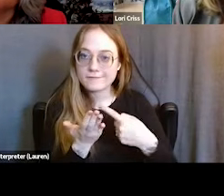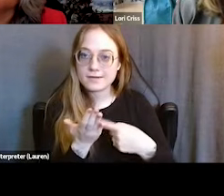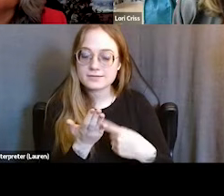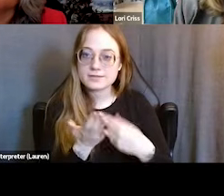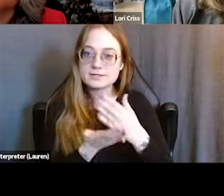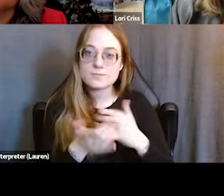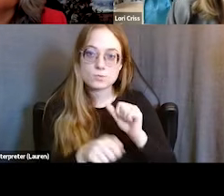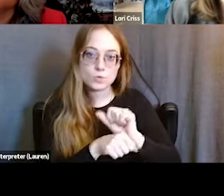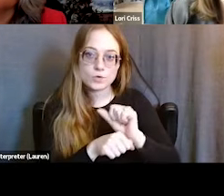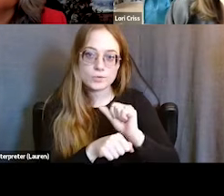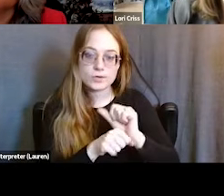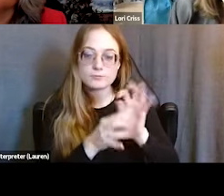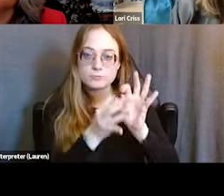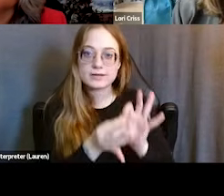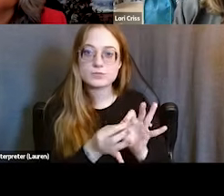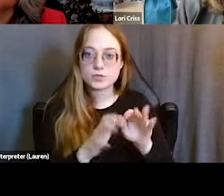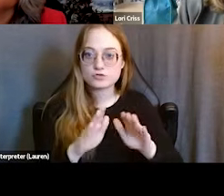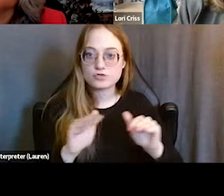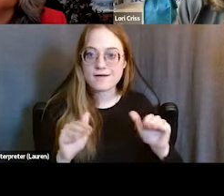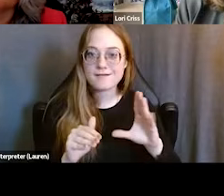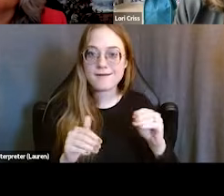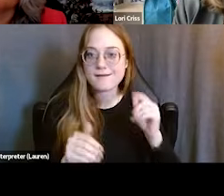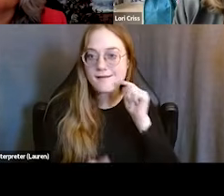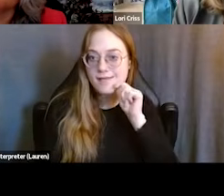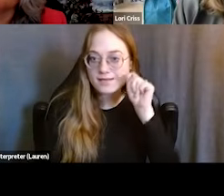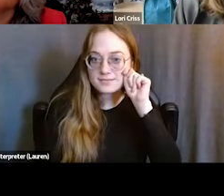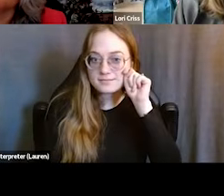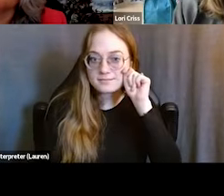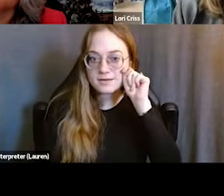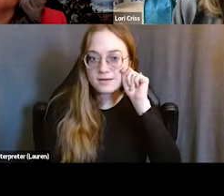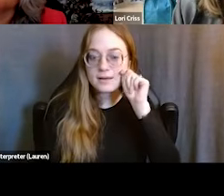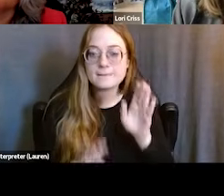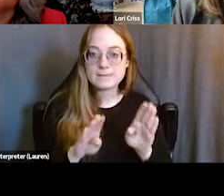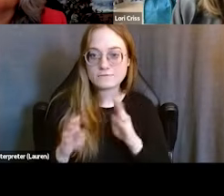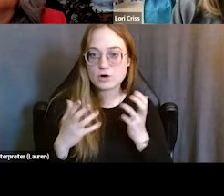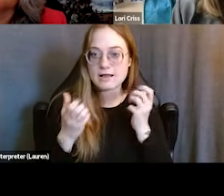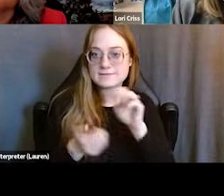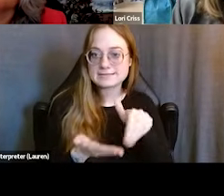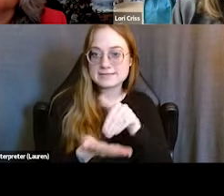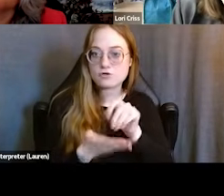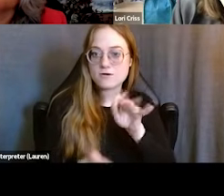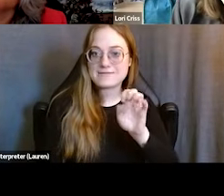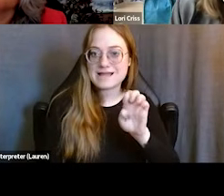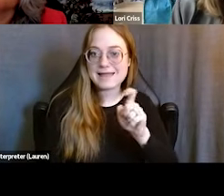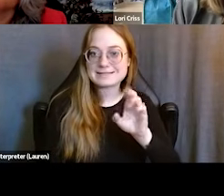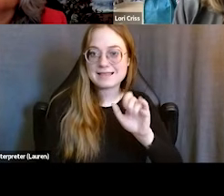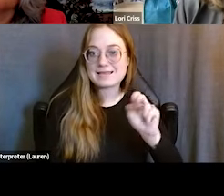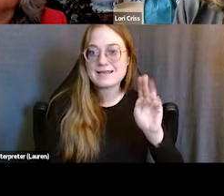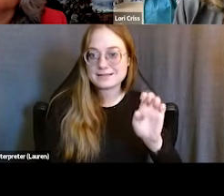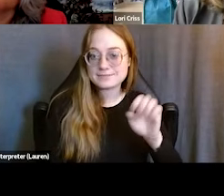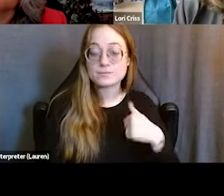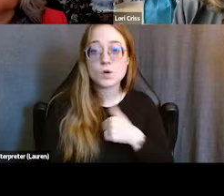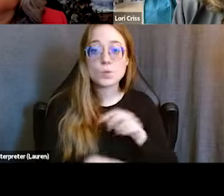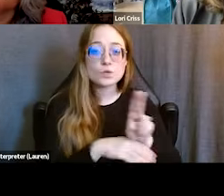around the Child and Adolescent Behavioral Health Center of Excellence. We use centers of excellence